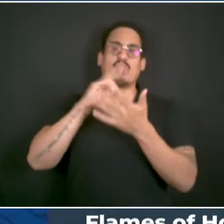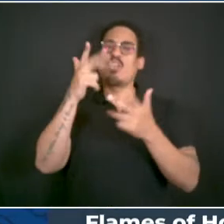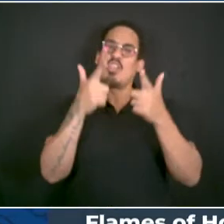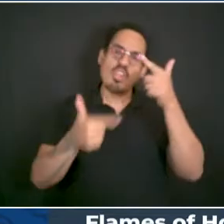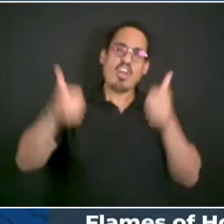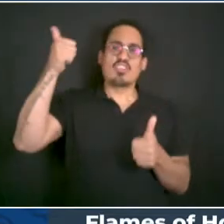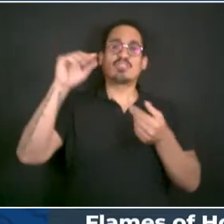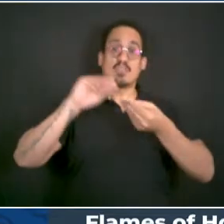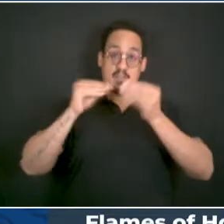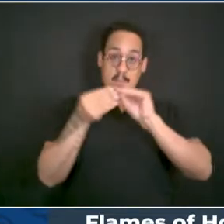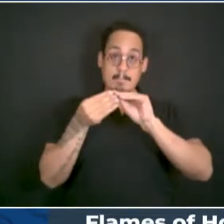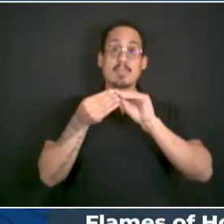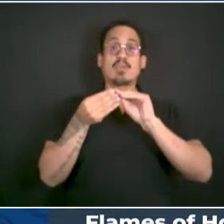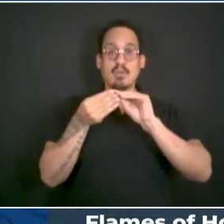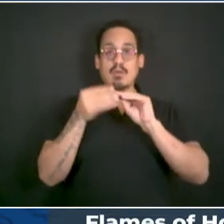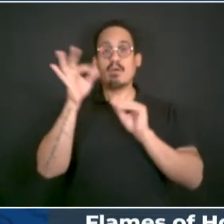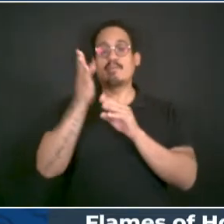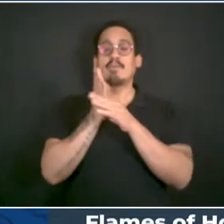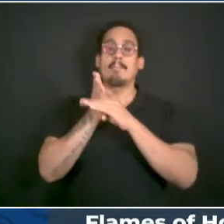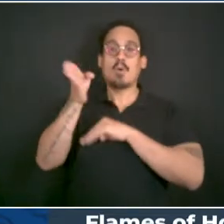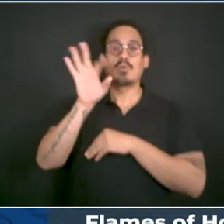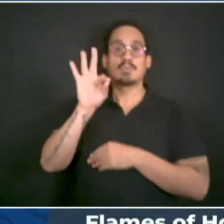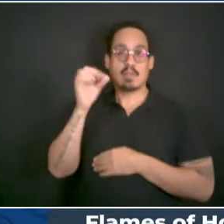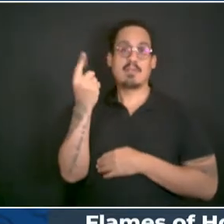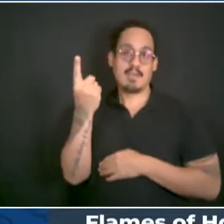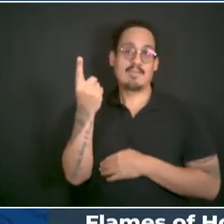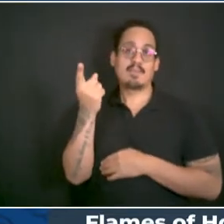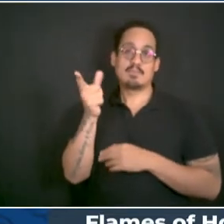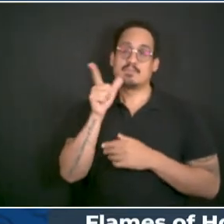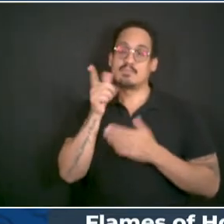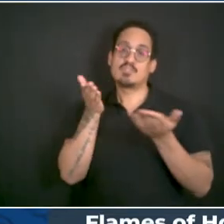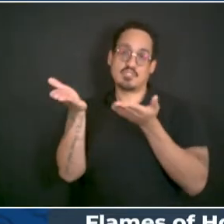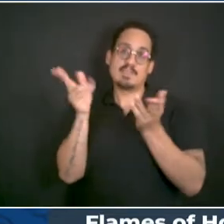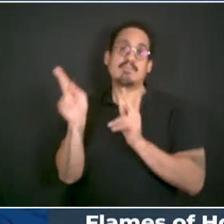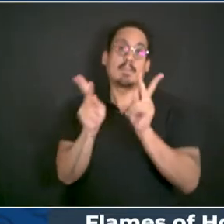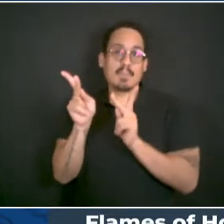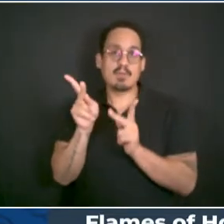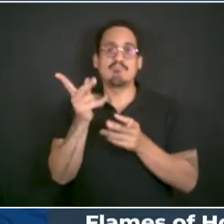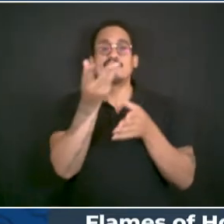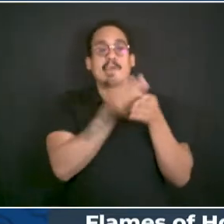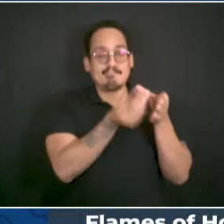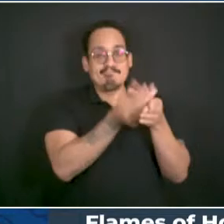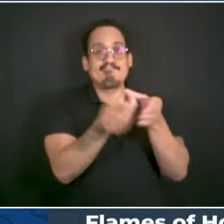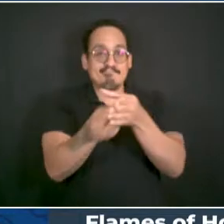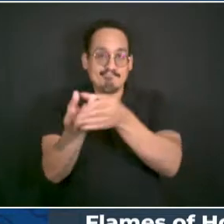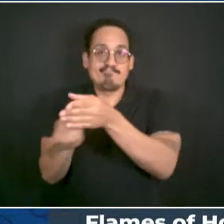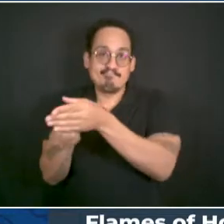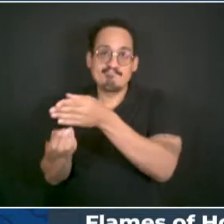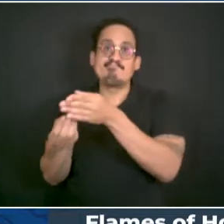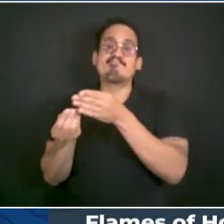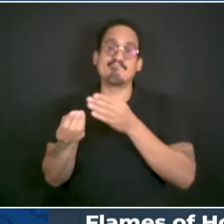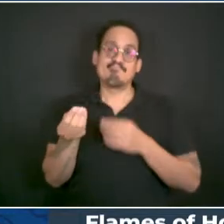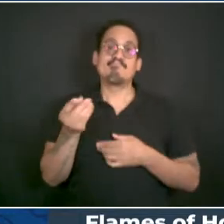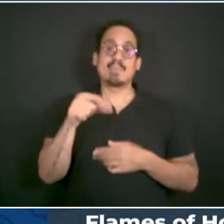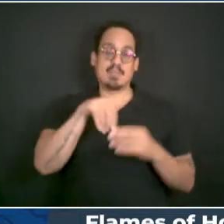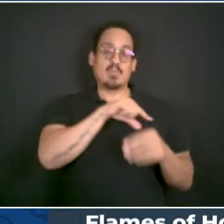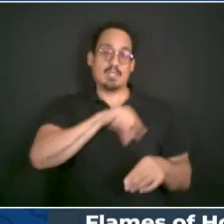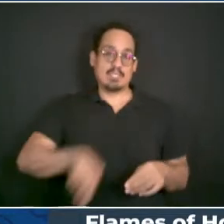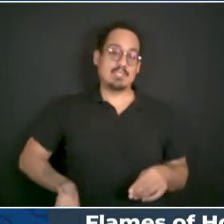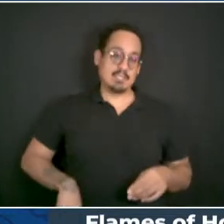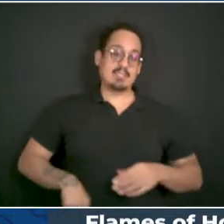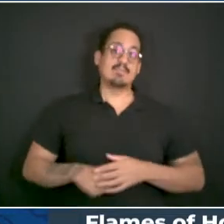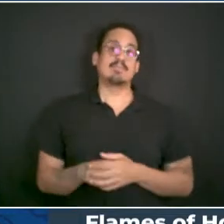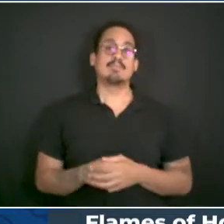service members who were killed in action. Our fallen soldiers gave their last measure of